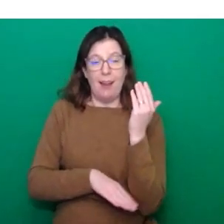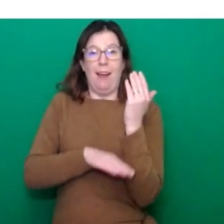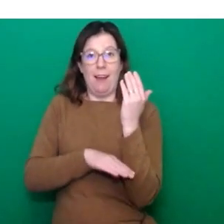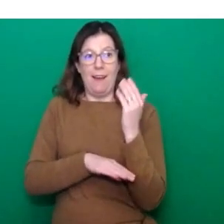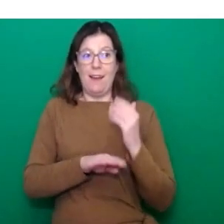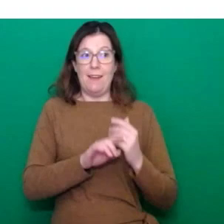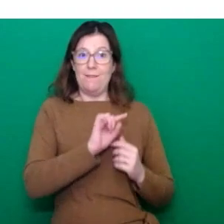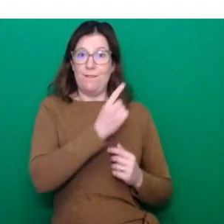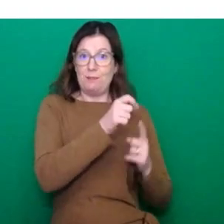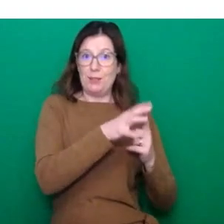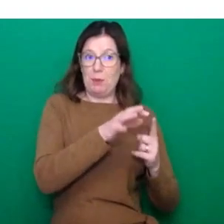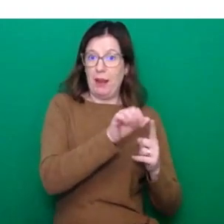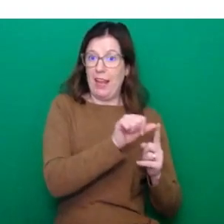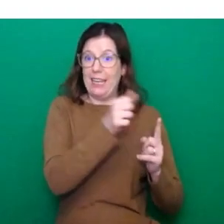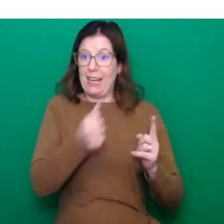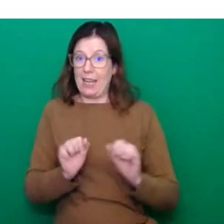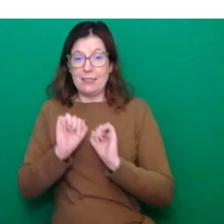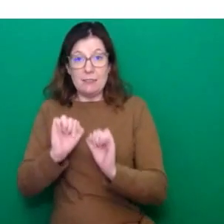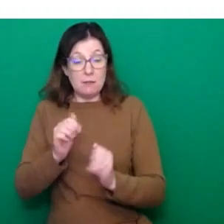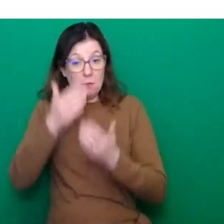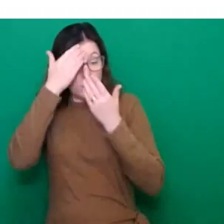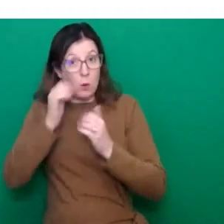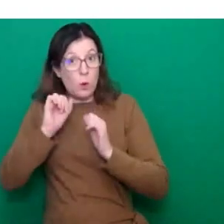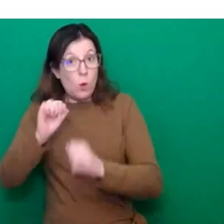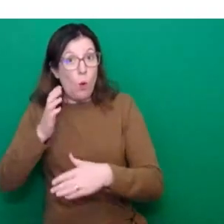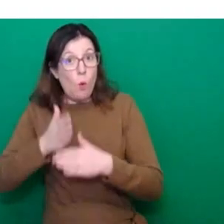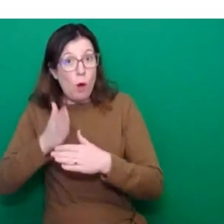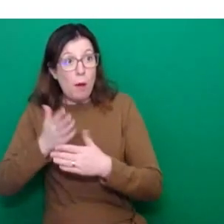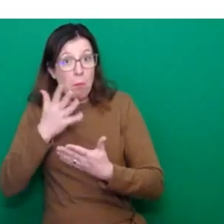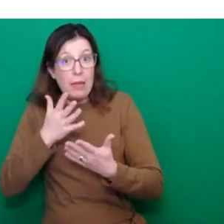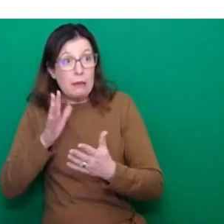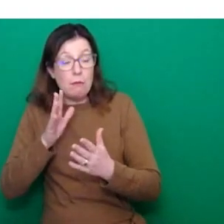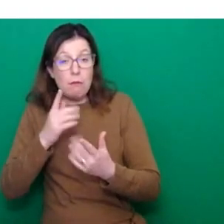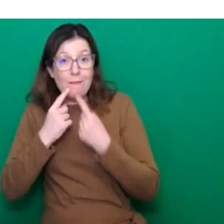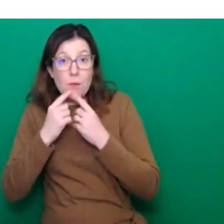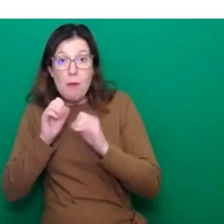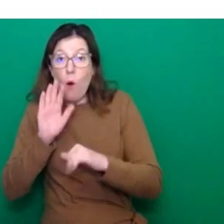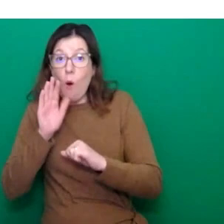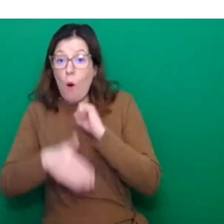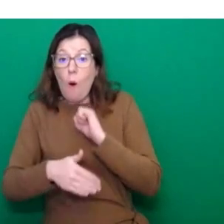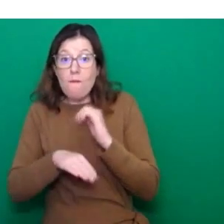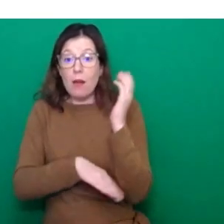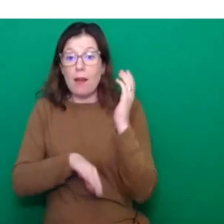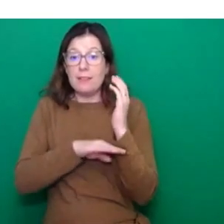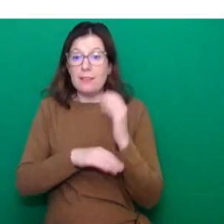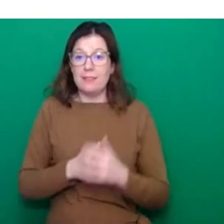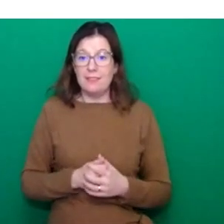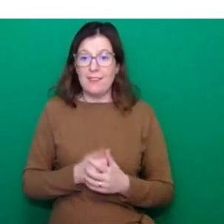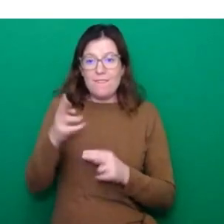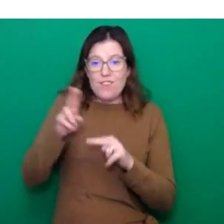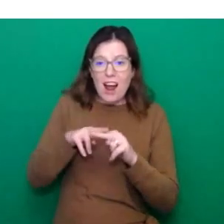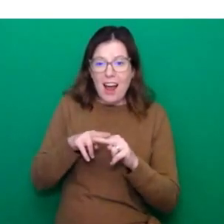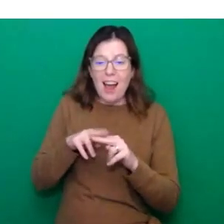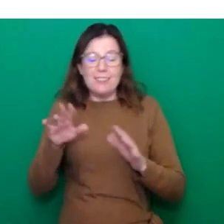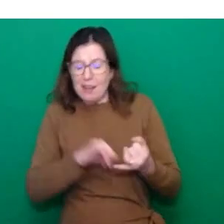that either of you two have been hearing about in your day-to-day work. Freya, you're nodding. We